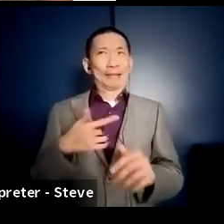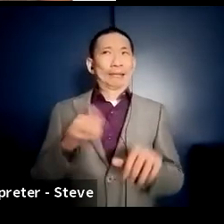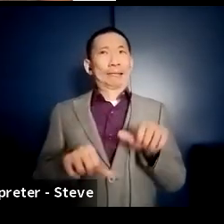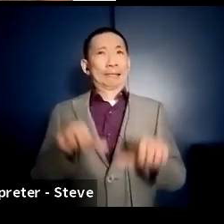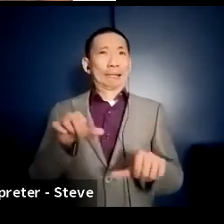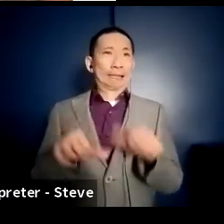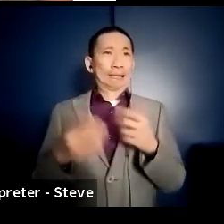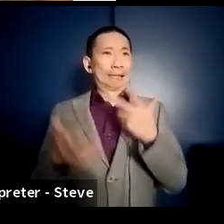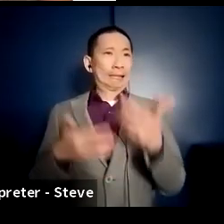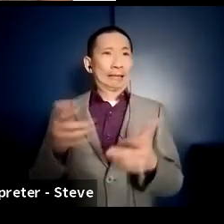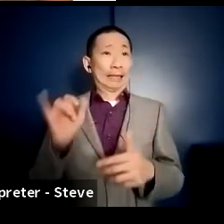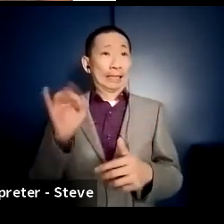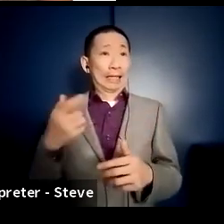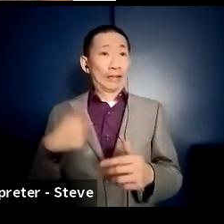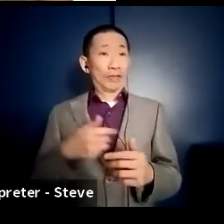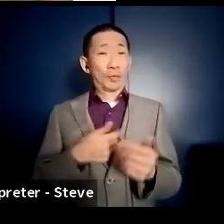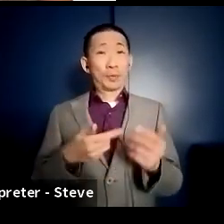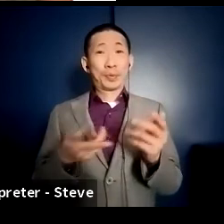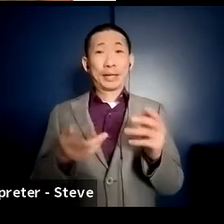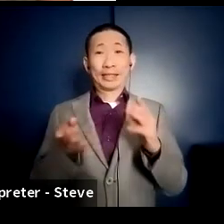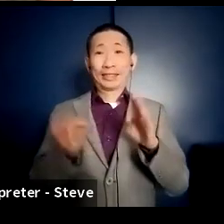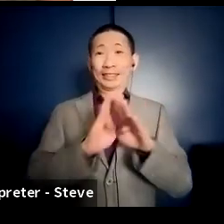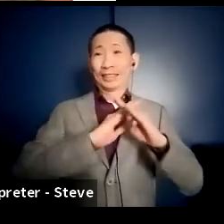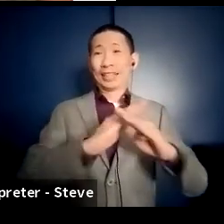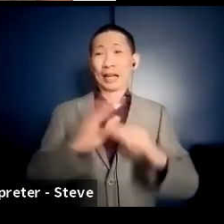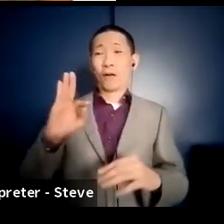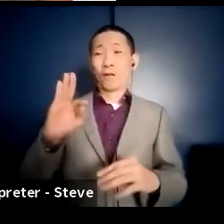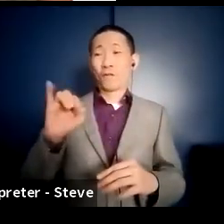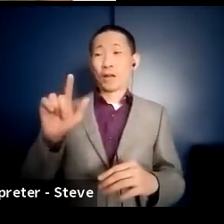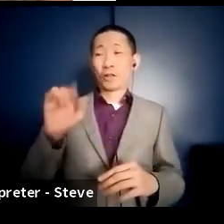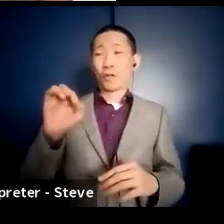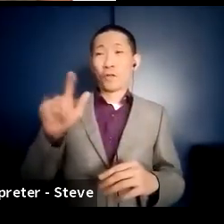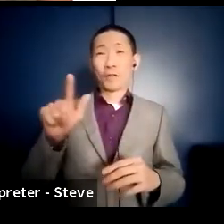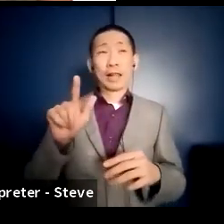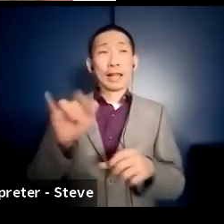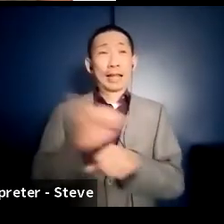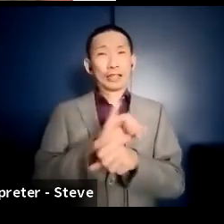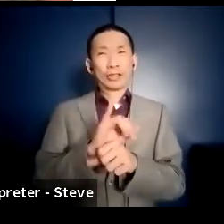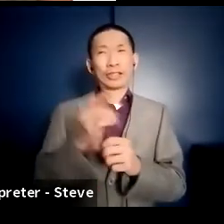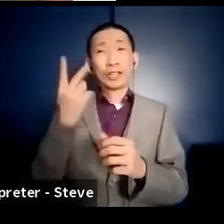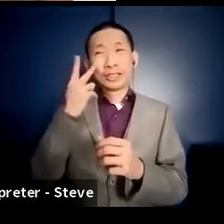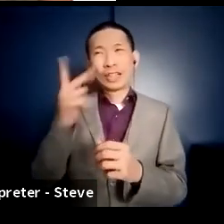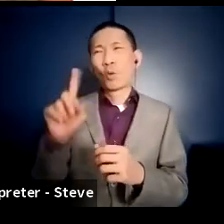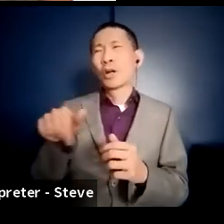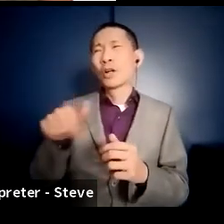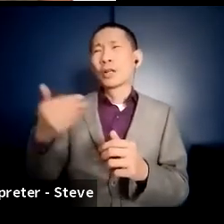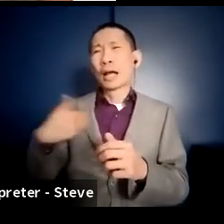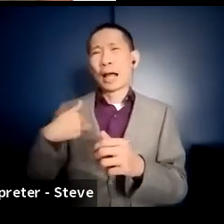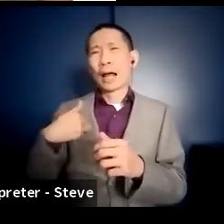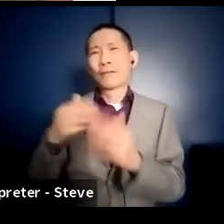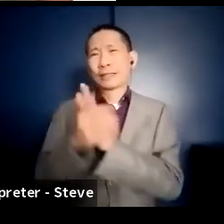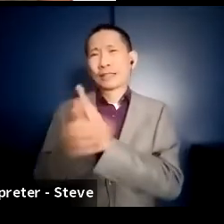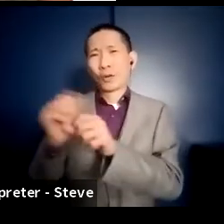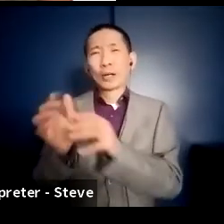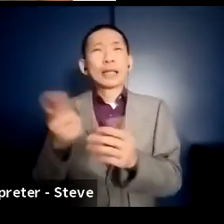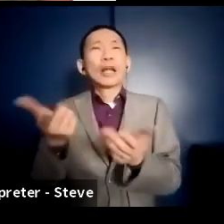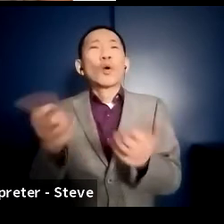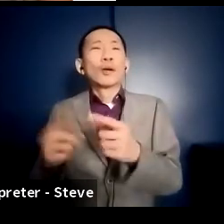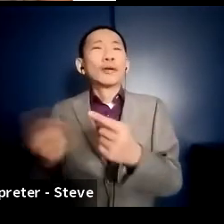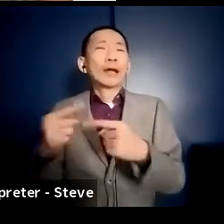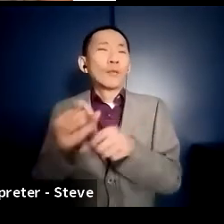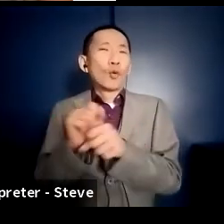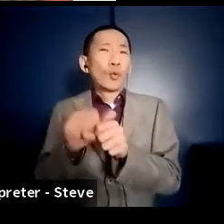we are shutting down fossil fuel industries, guess where there's a bunch of skilled workers? Not that all of them are gonna wanna come and work backstage, but you take